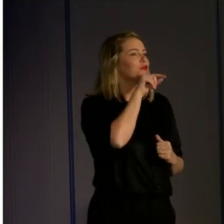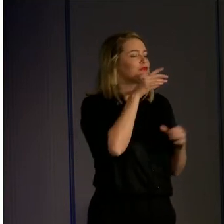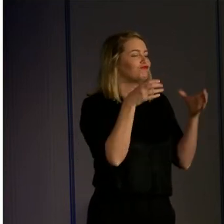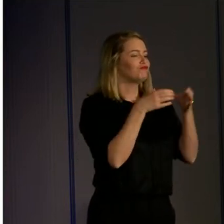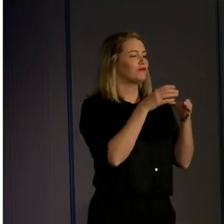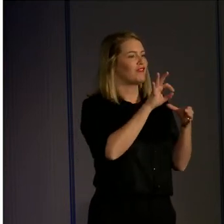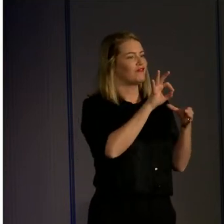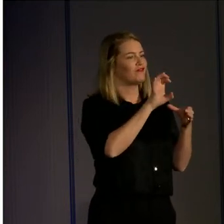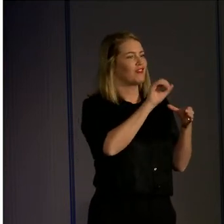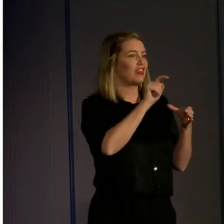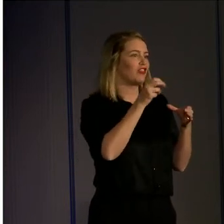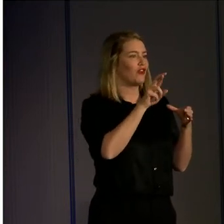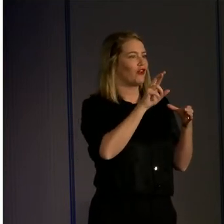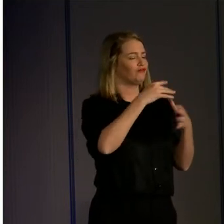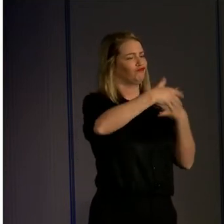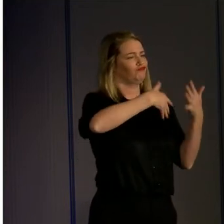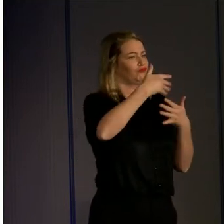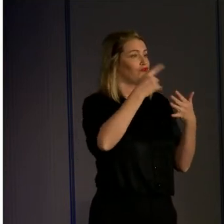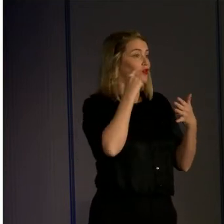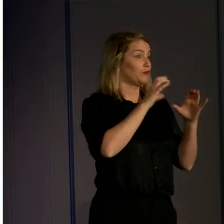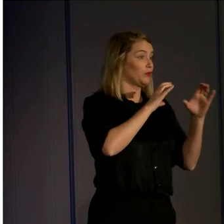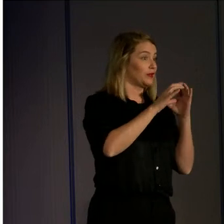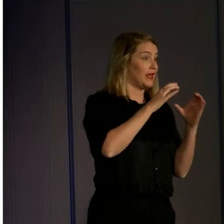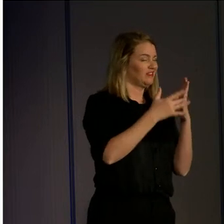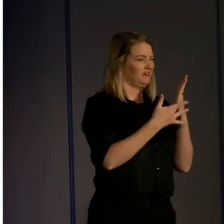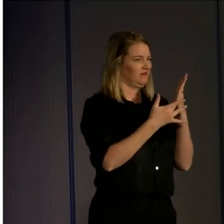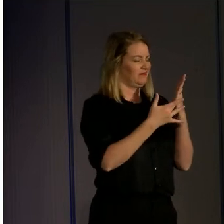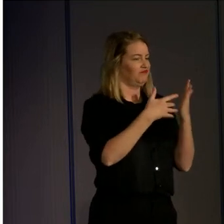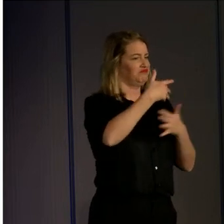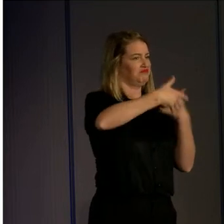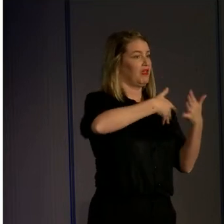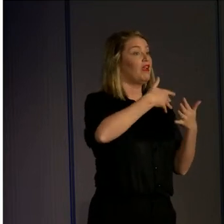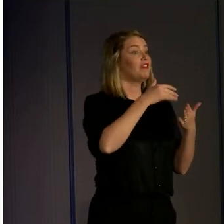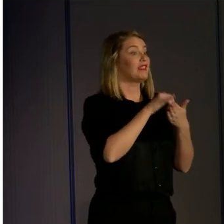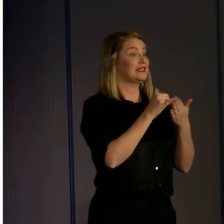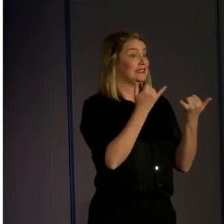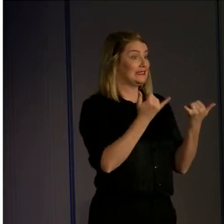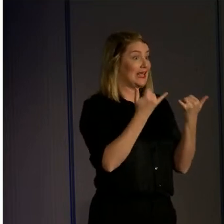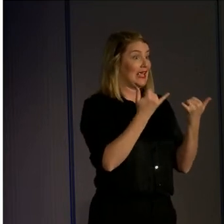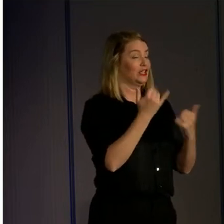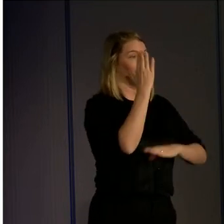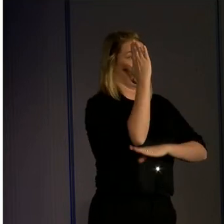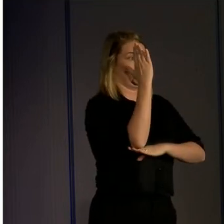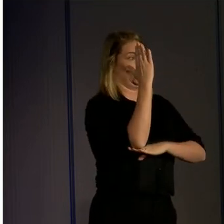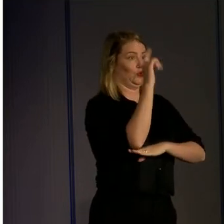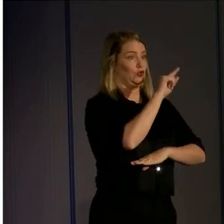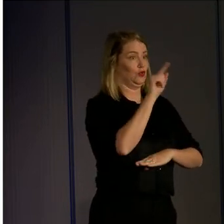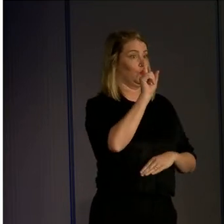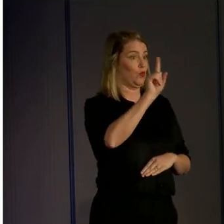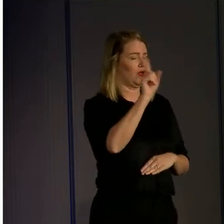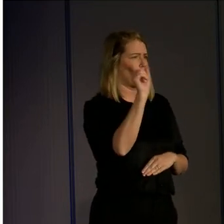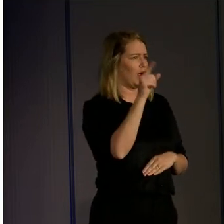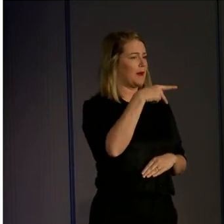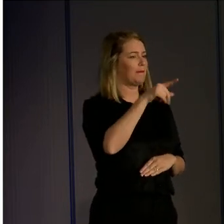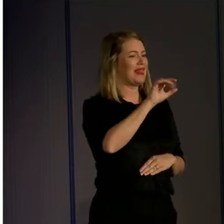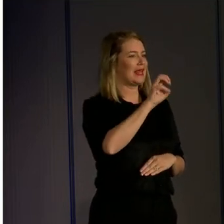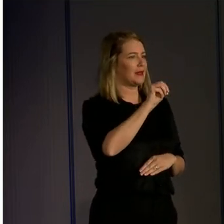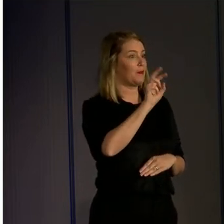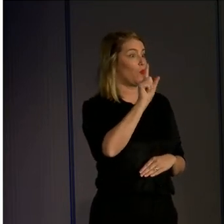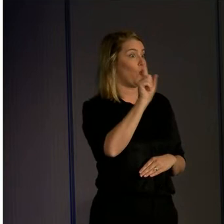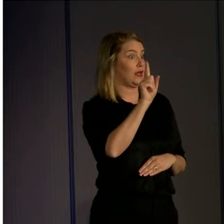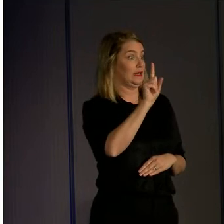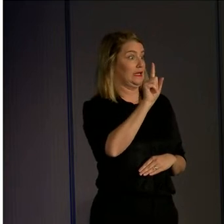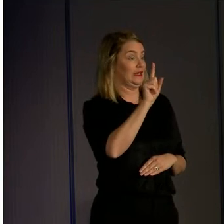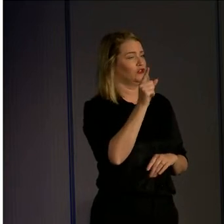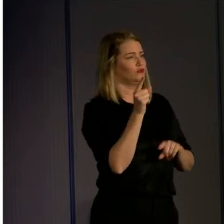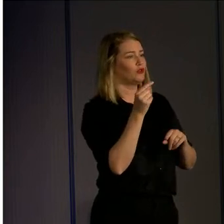for information and communications technology takes place from noon to 1 today in Platinum 1 Ballroom. So make sure to grab your